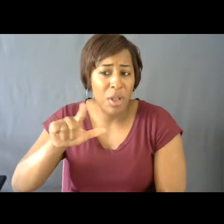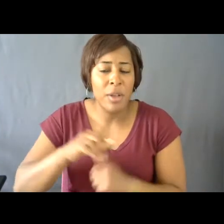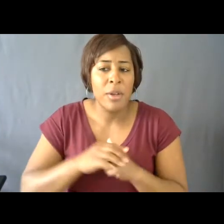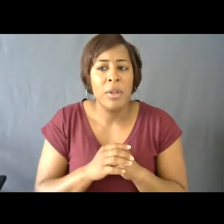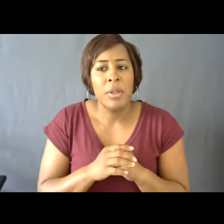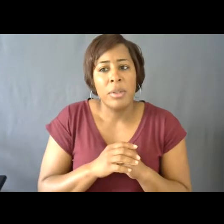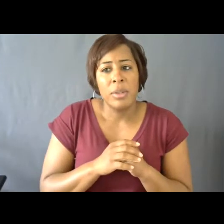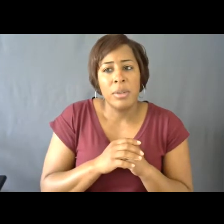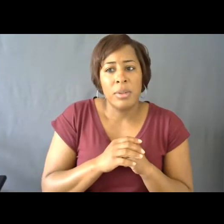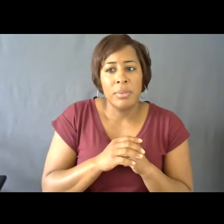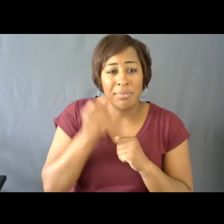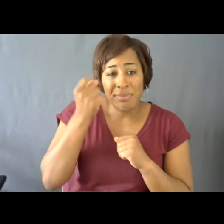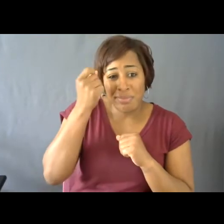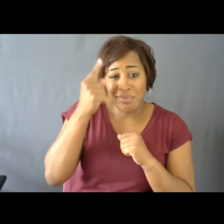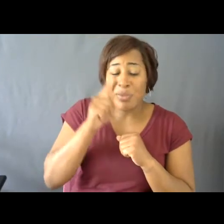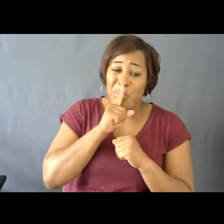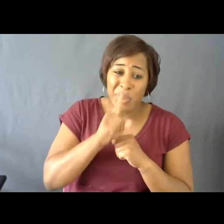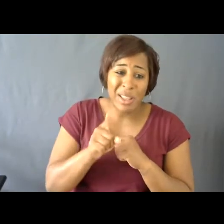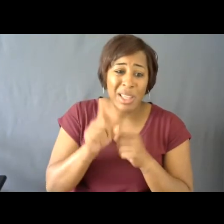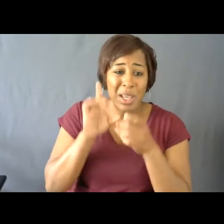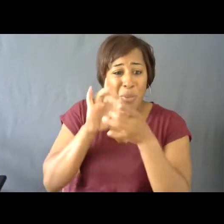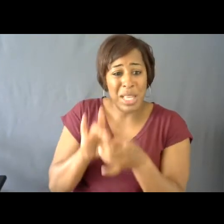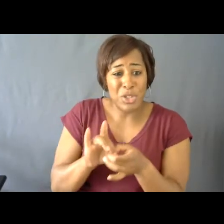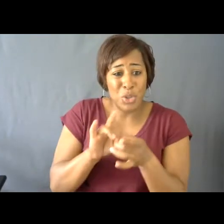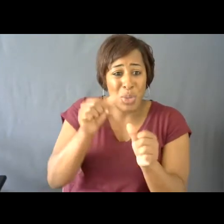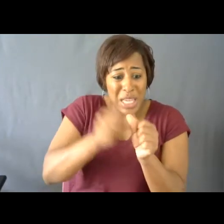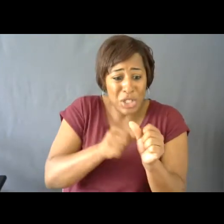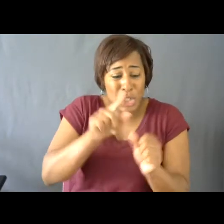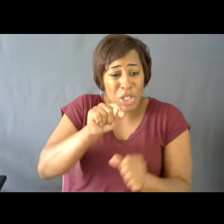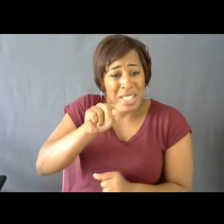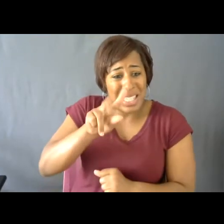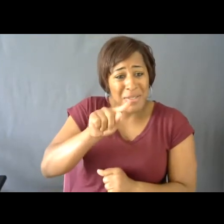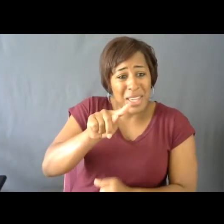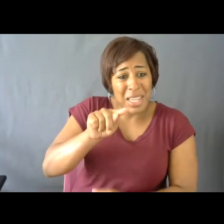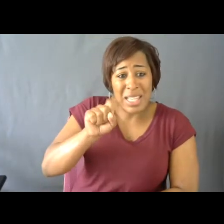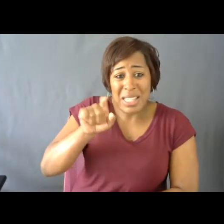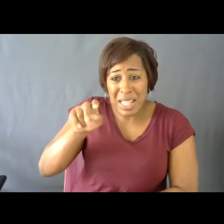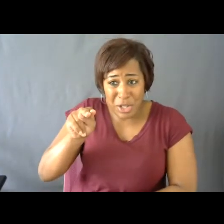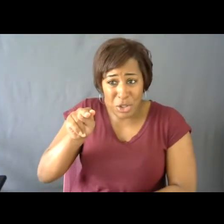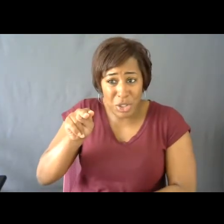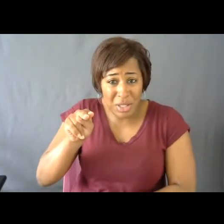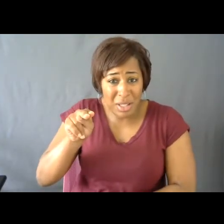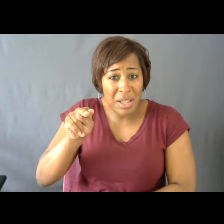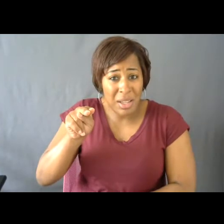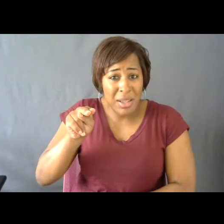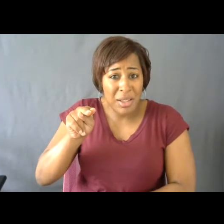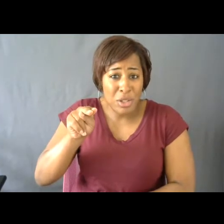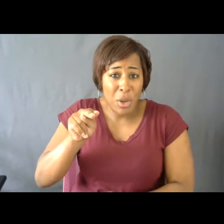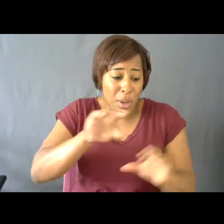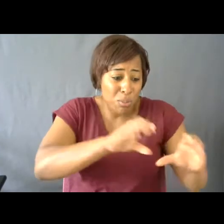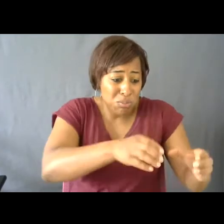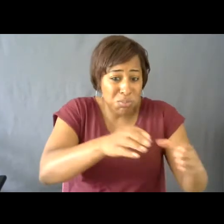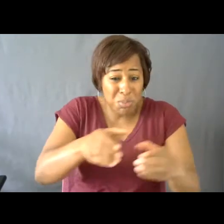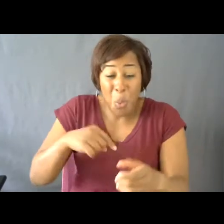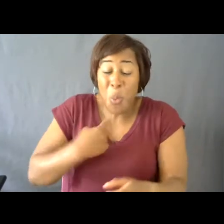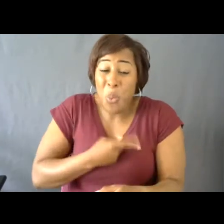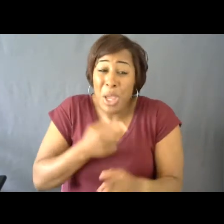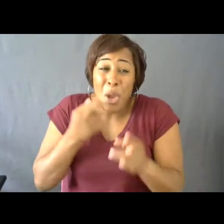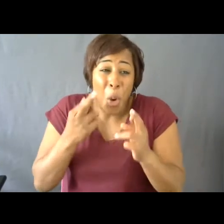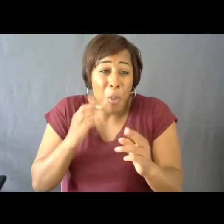the individual TV stations. And those conversations, maybe we hope that those will start to occur